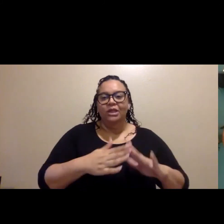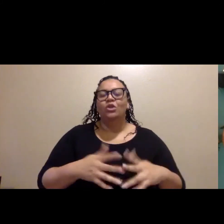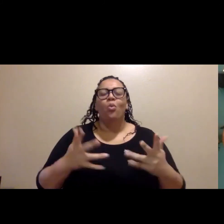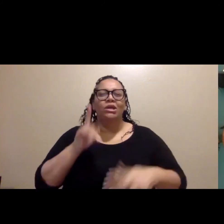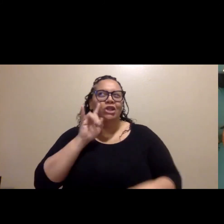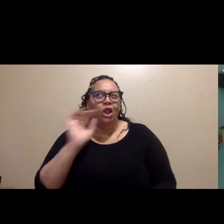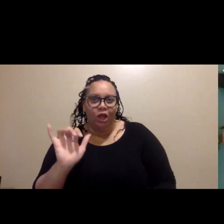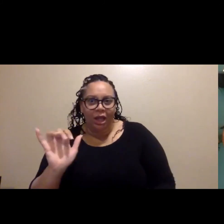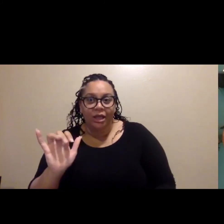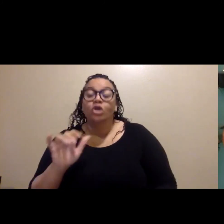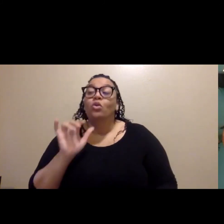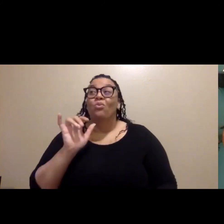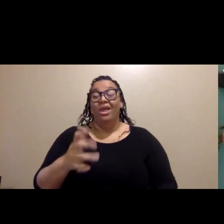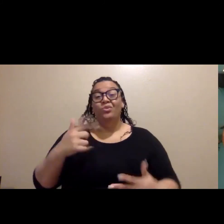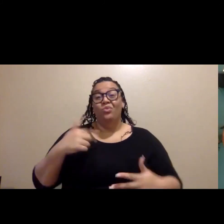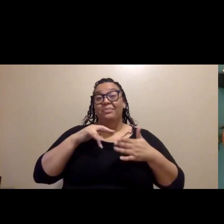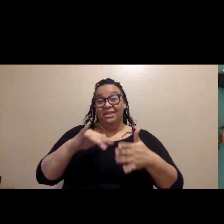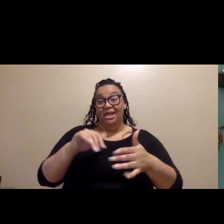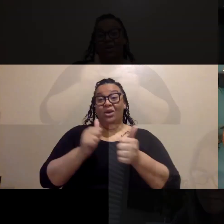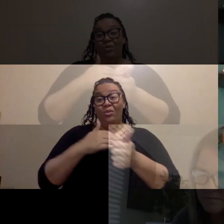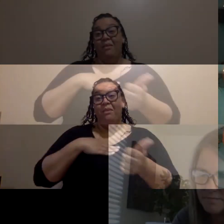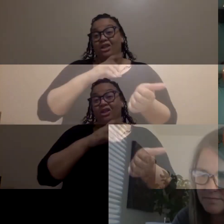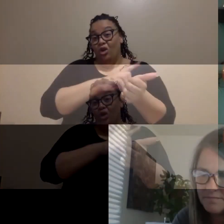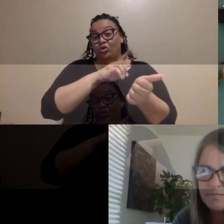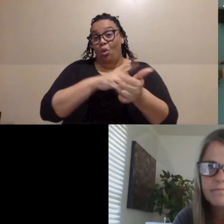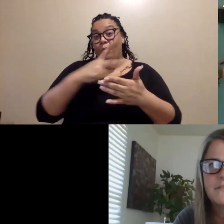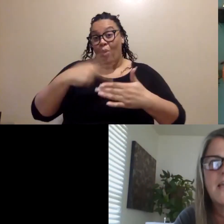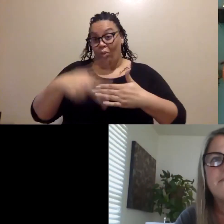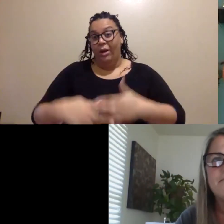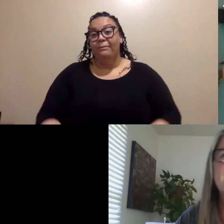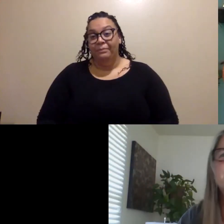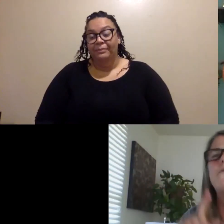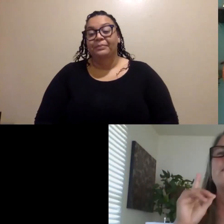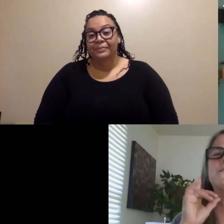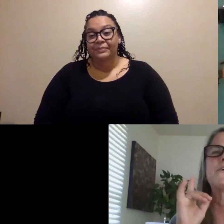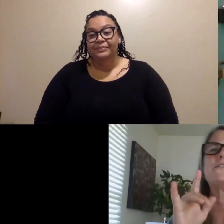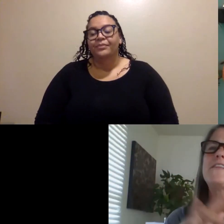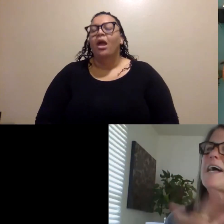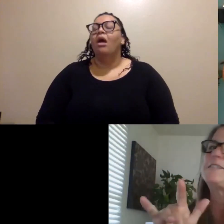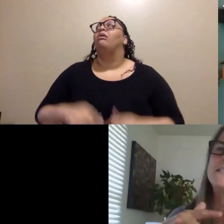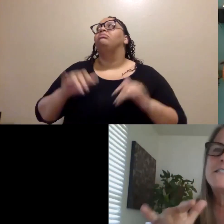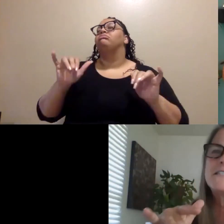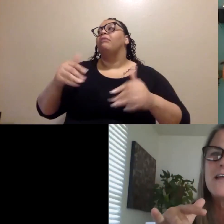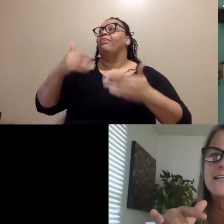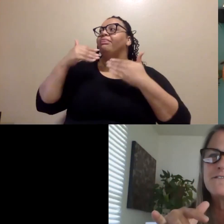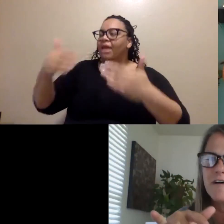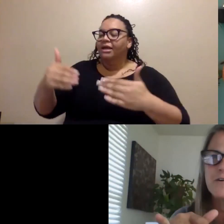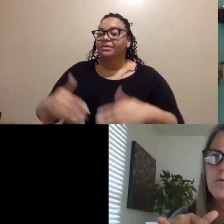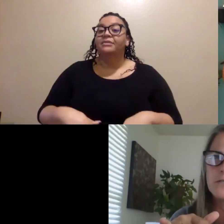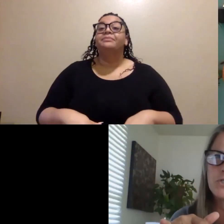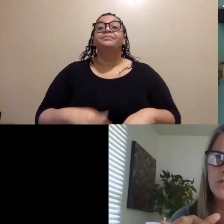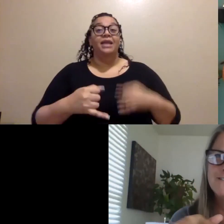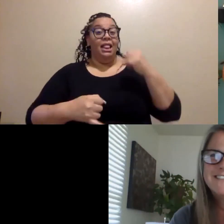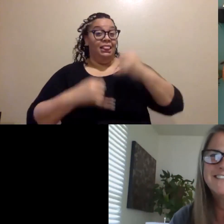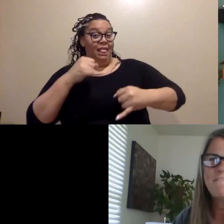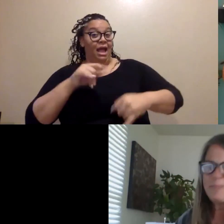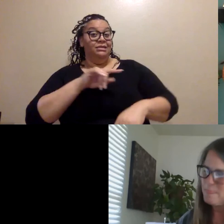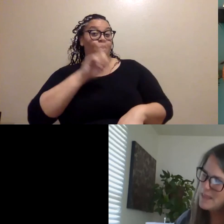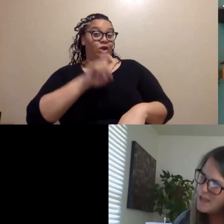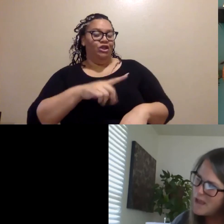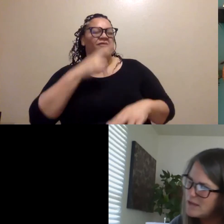lot of what I'm studying in my doctoral program right now. Yeah, thanks. Okay, so this is the last fun